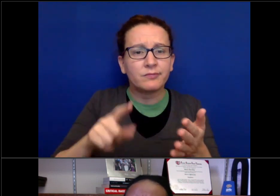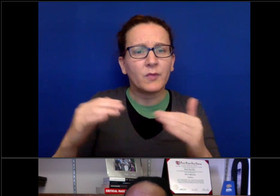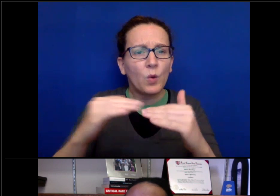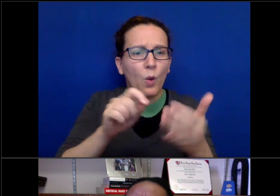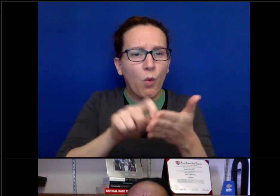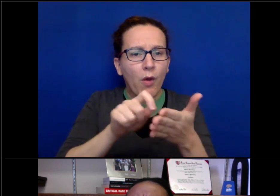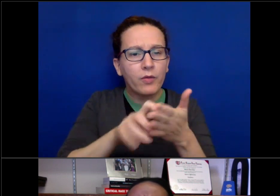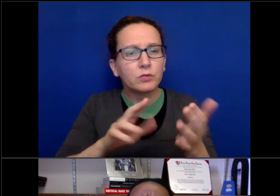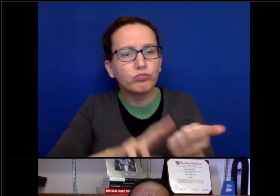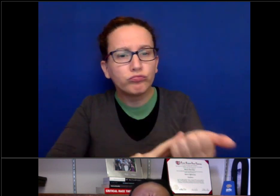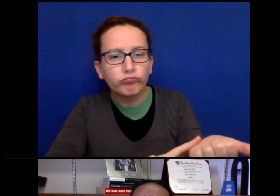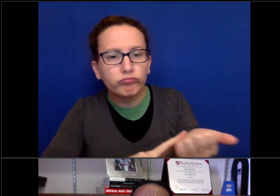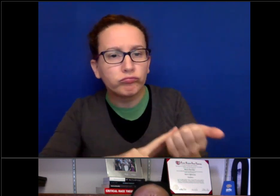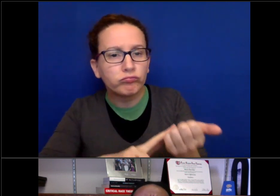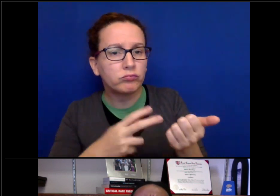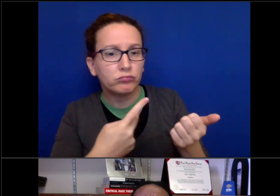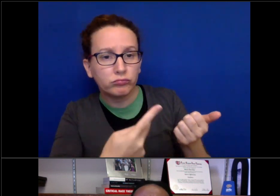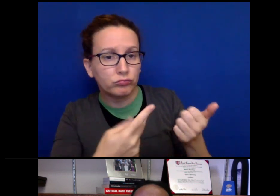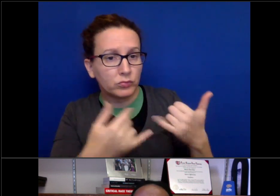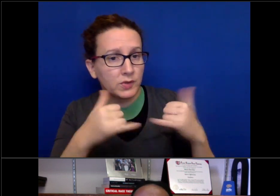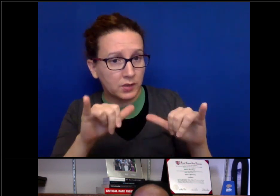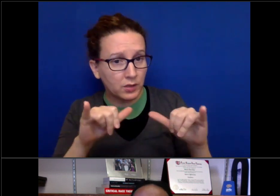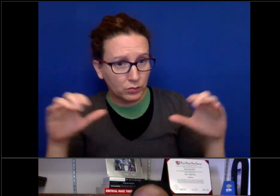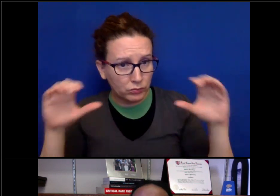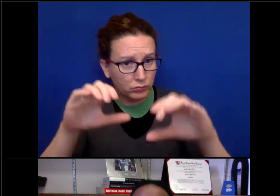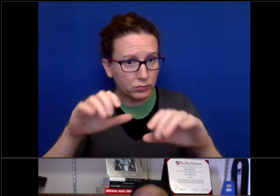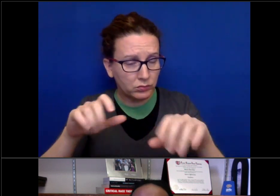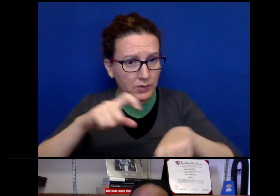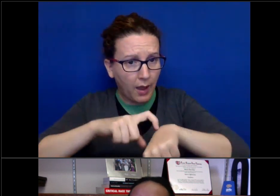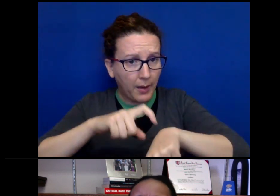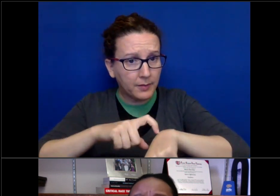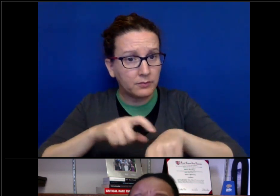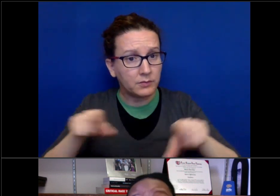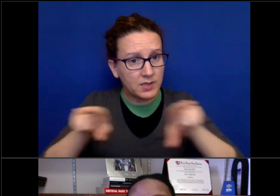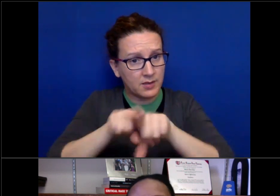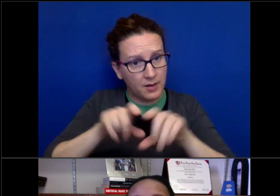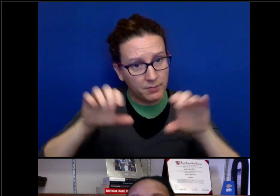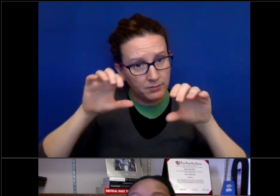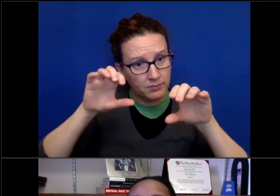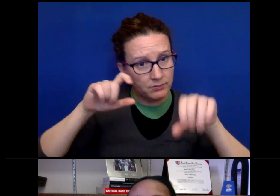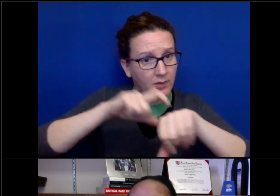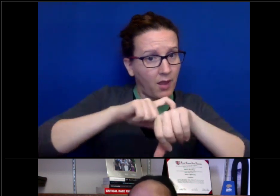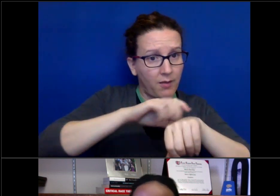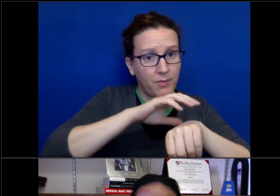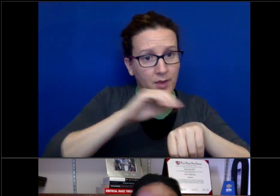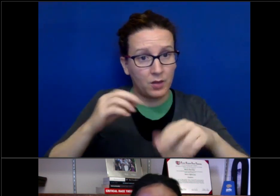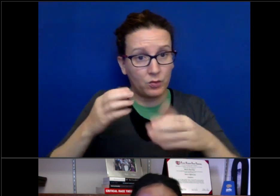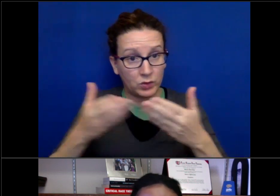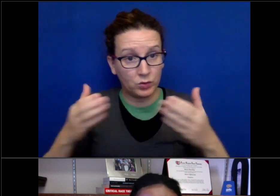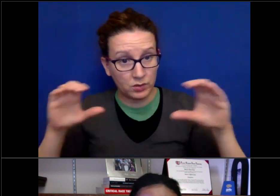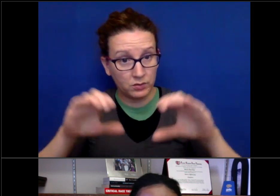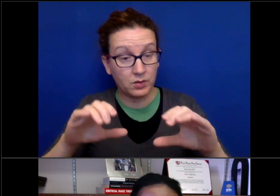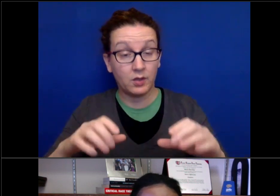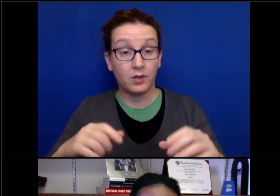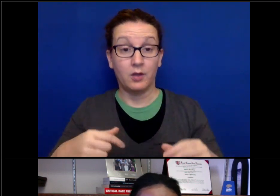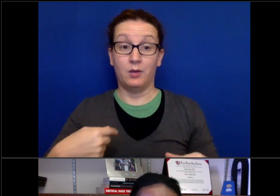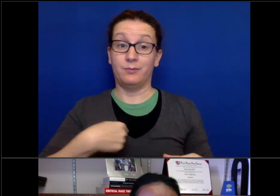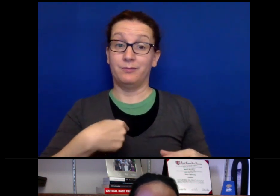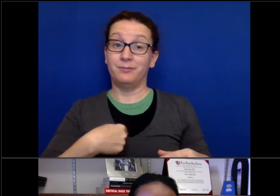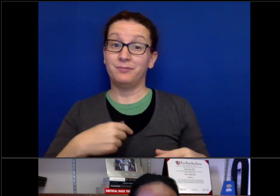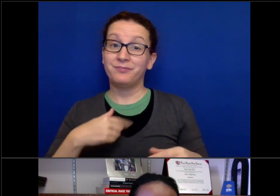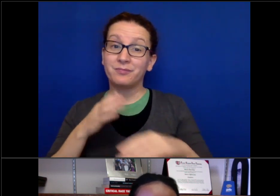co-author to make sure both of you can still devote the same amount of time and resources to something. Because for me, again, I am in a